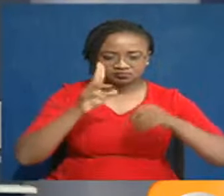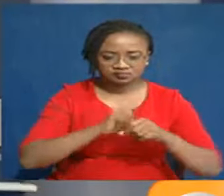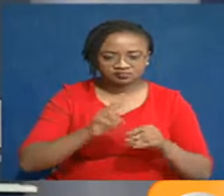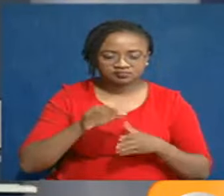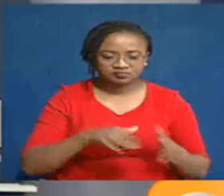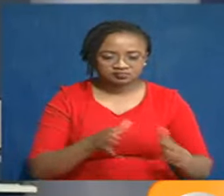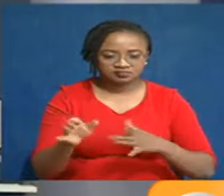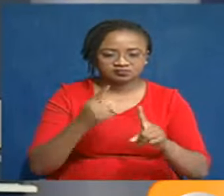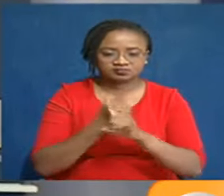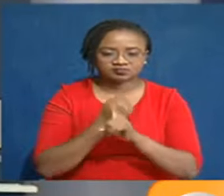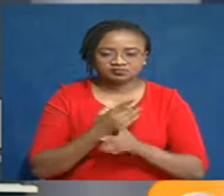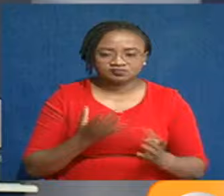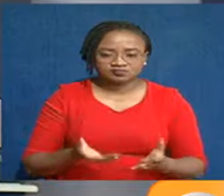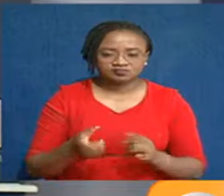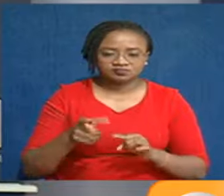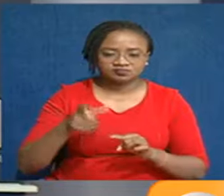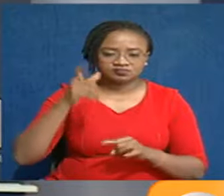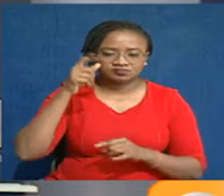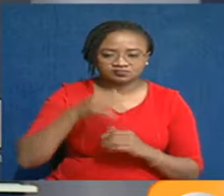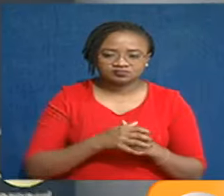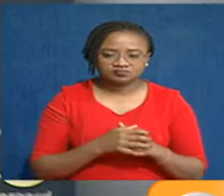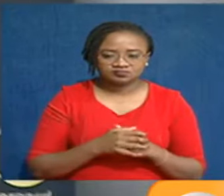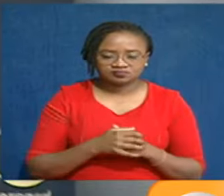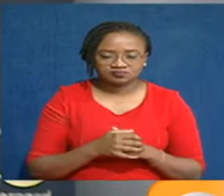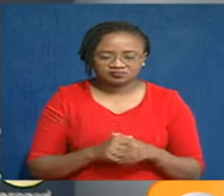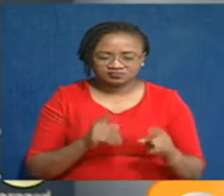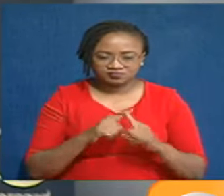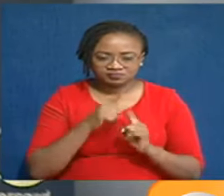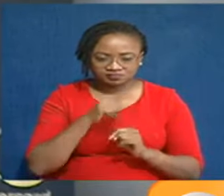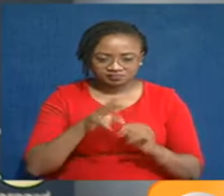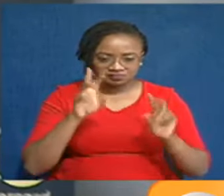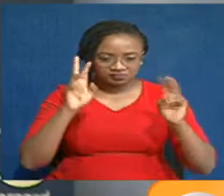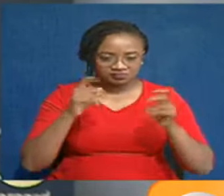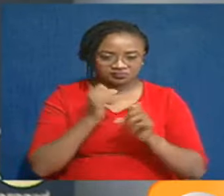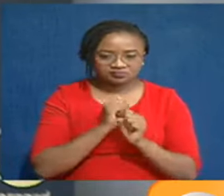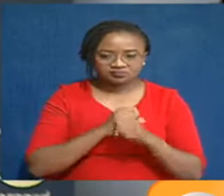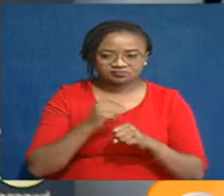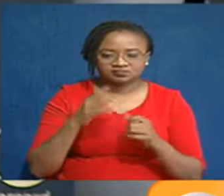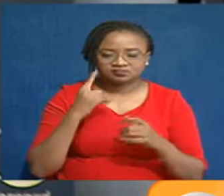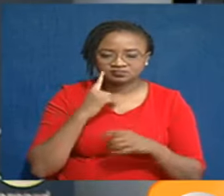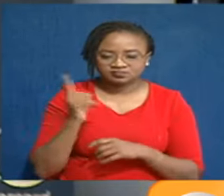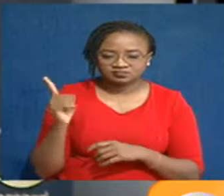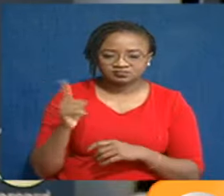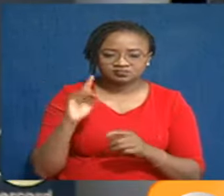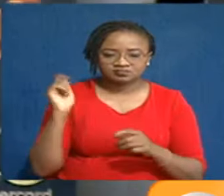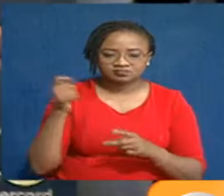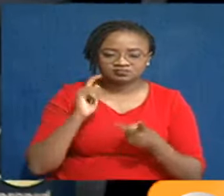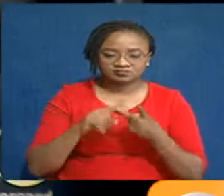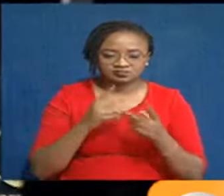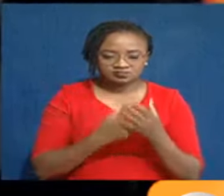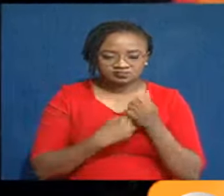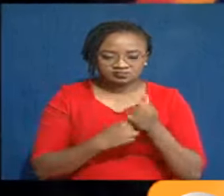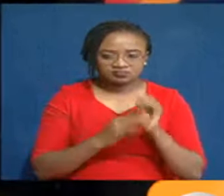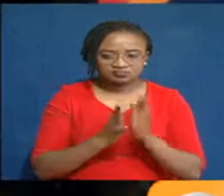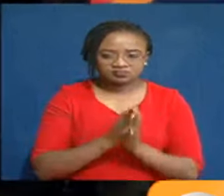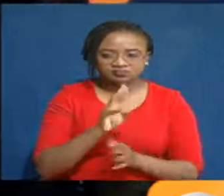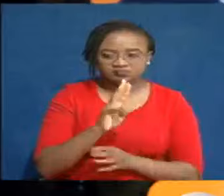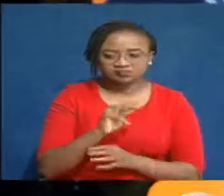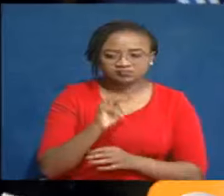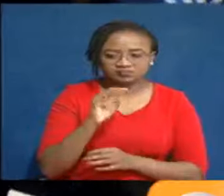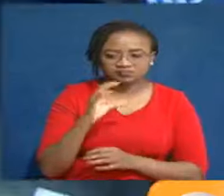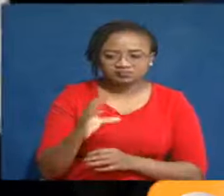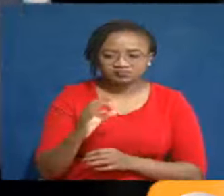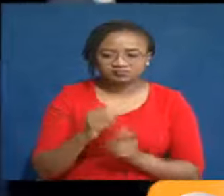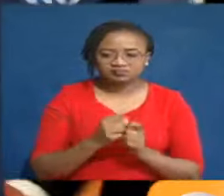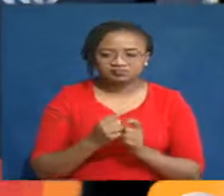their product offering to customers. An issue that has seen Stanbic Bank Kenya partner with global technology firm Mastercard to issue